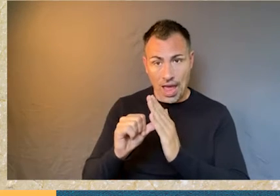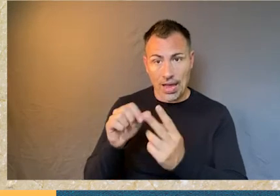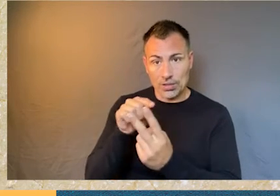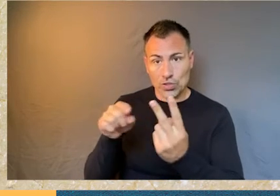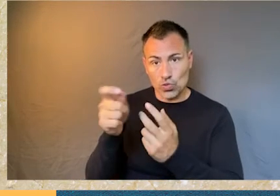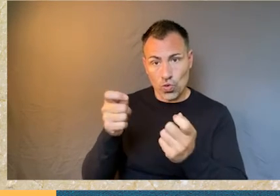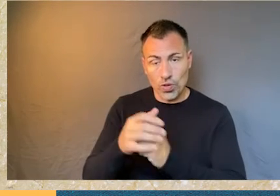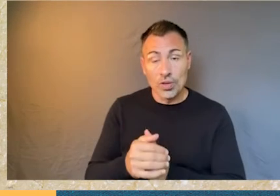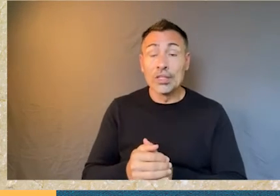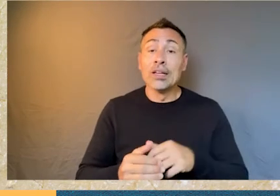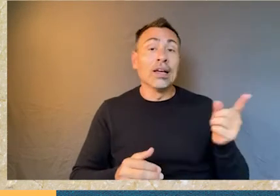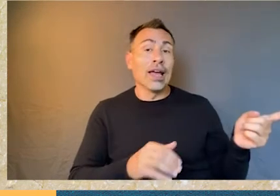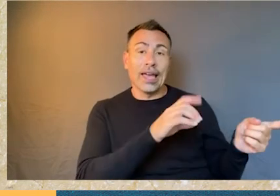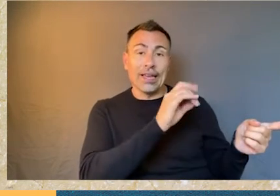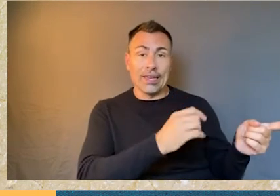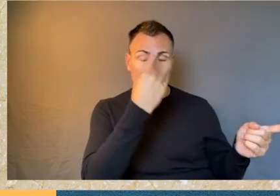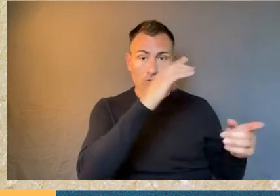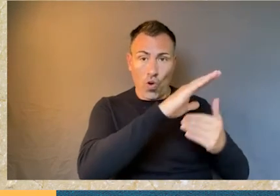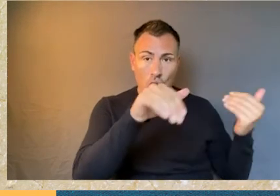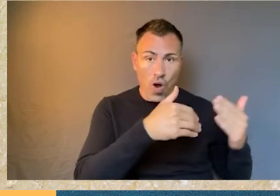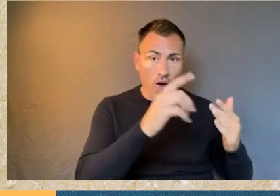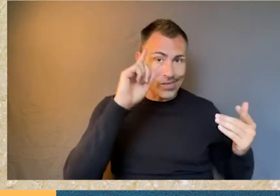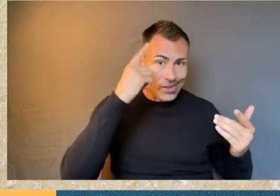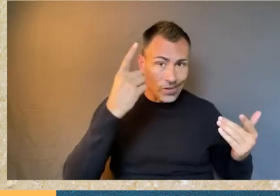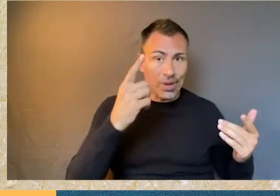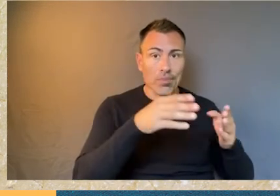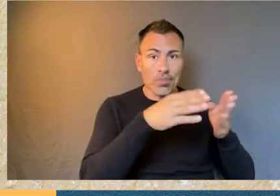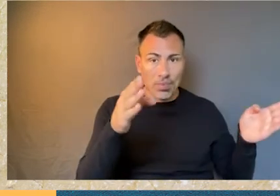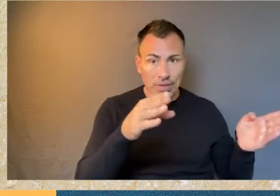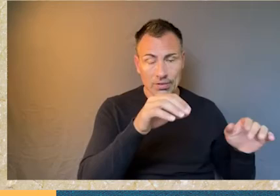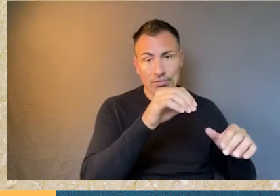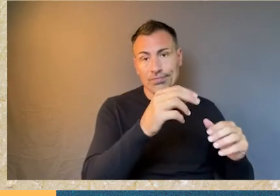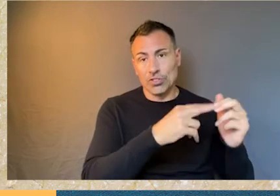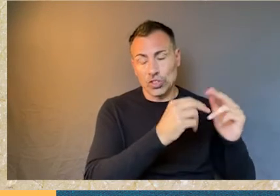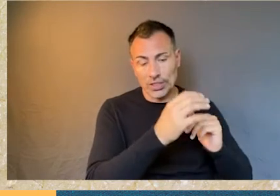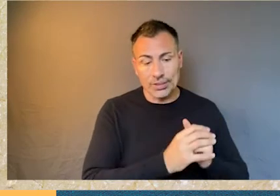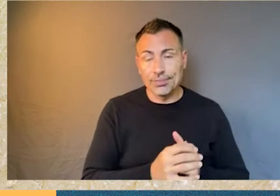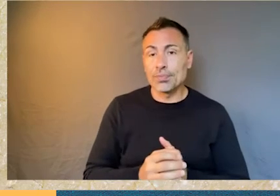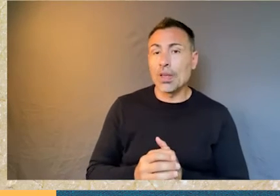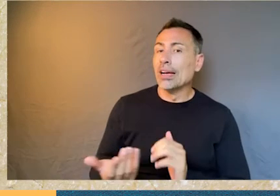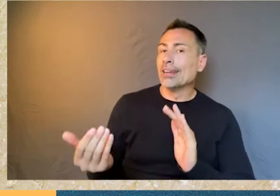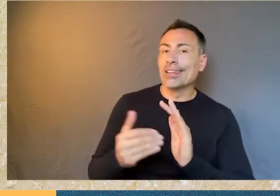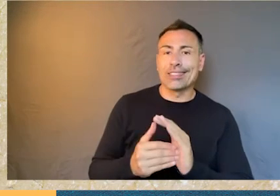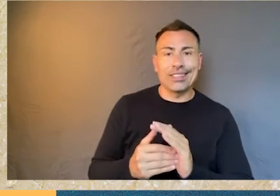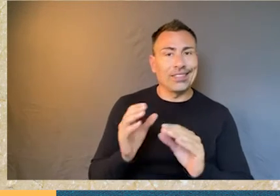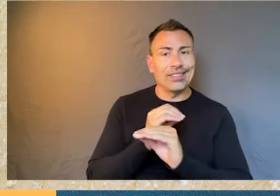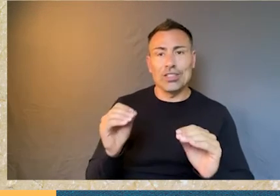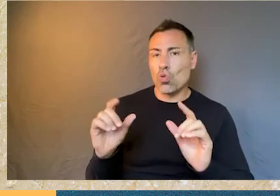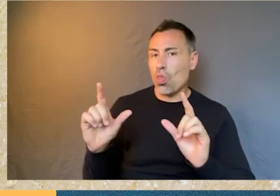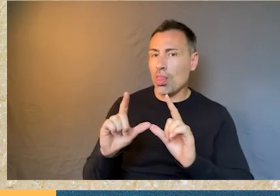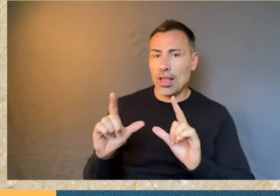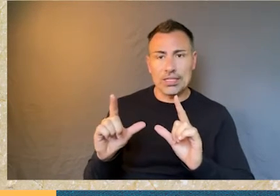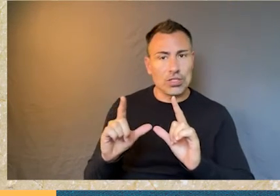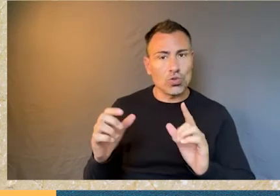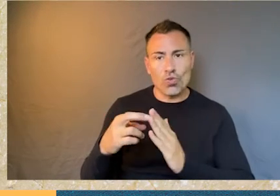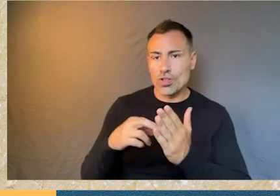government facilities. There is also no such thing as an official license or registry for emotional support